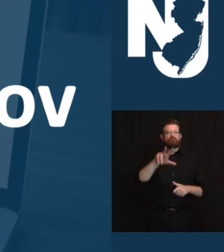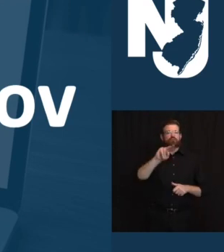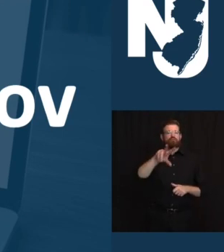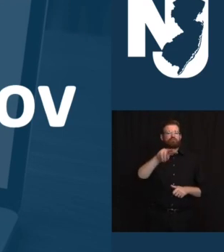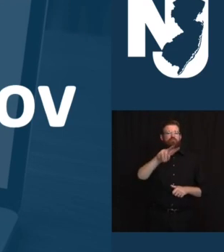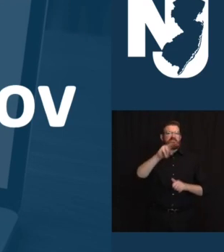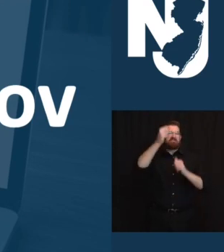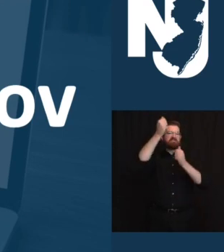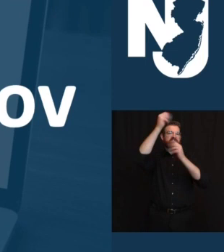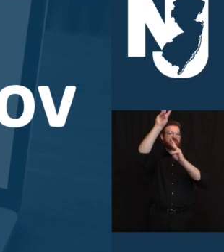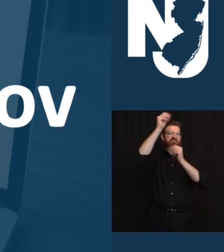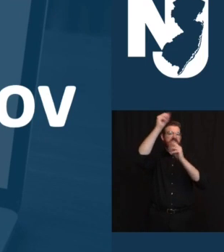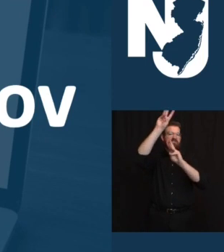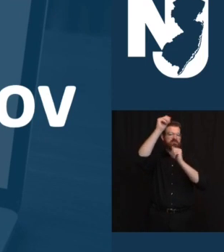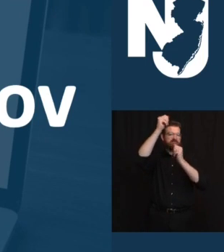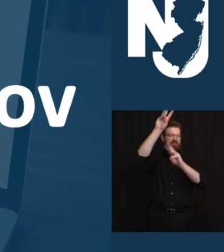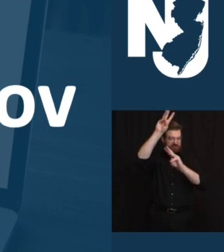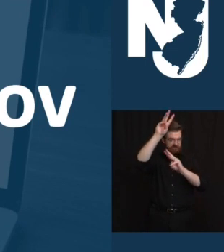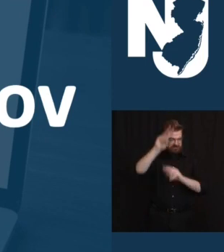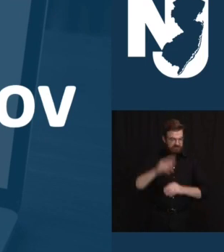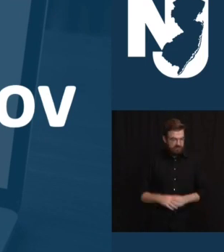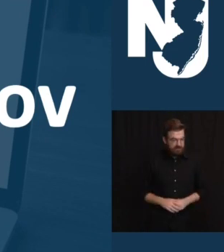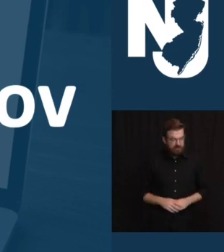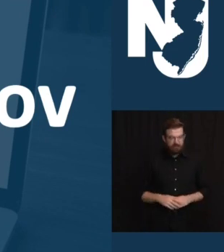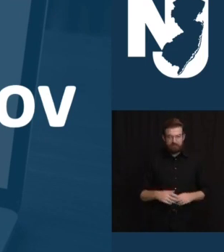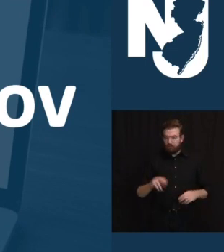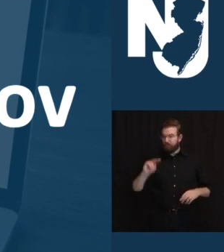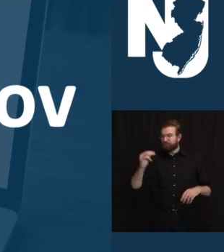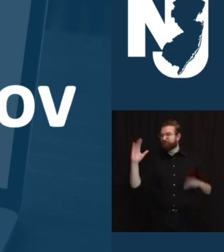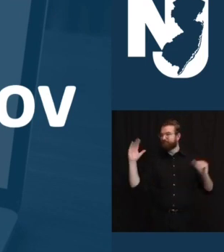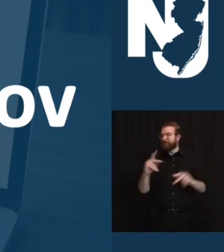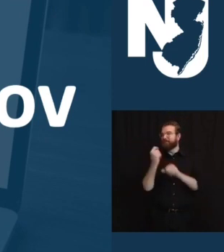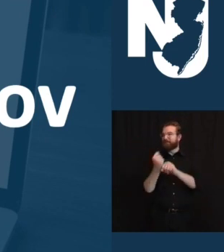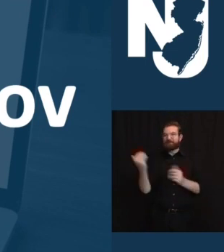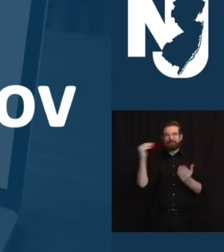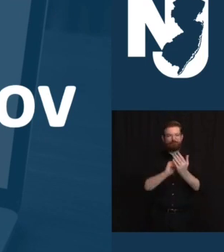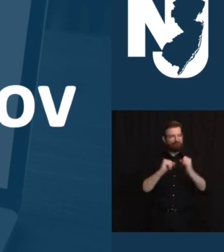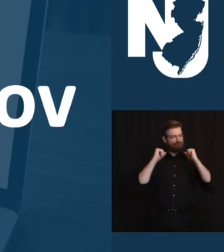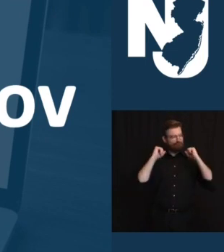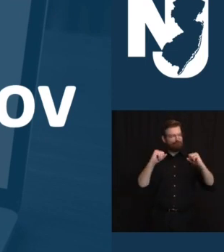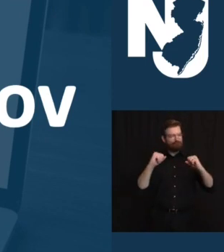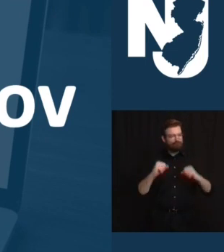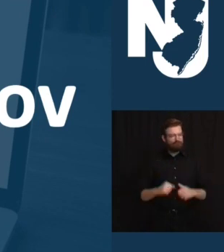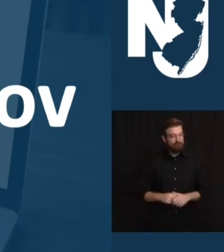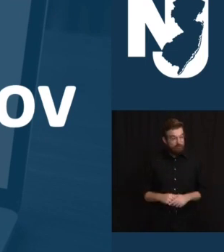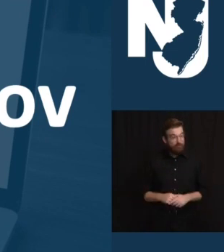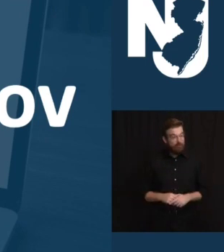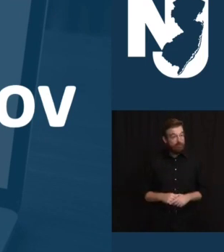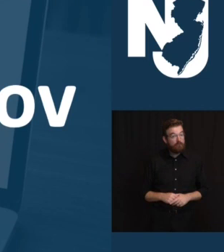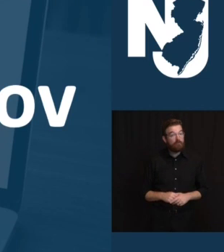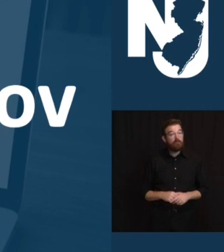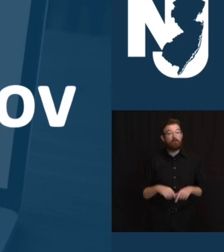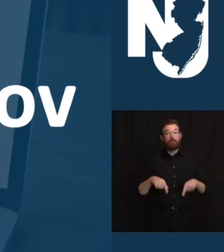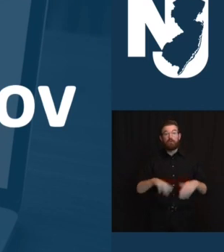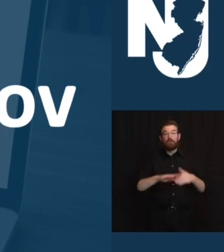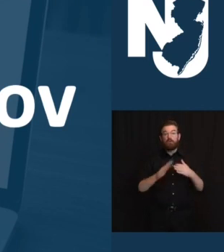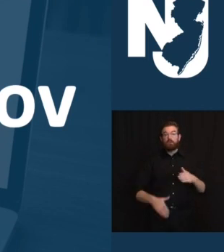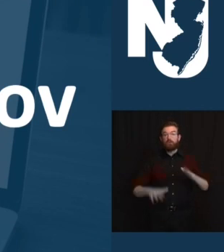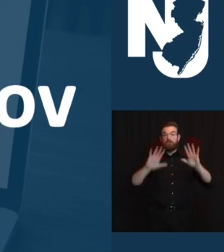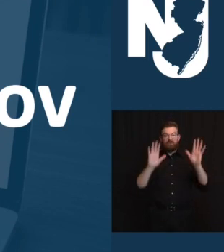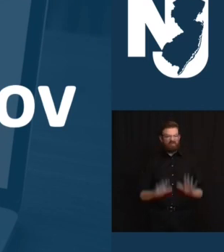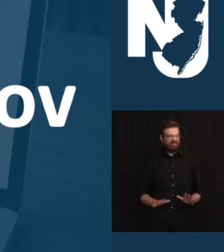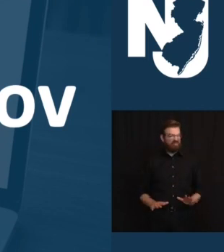Jersey. Next, the weather forecast says it's going to be a really hot weekend and hot at least through into